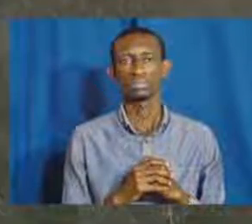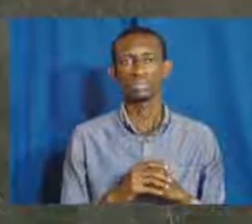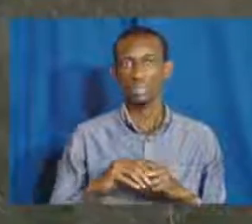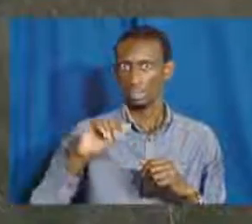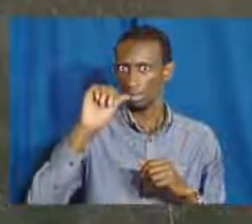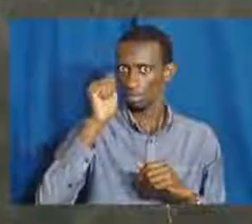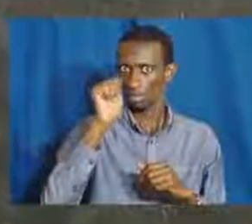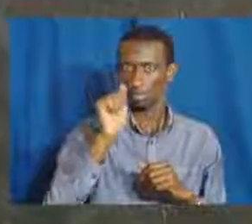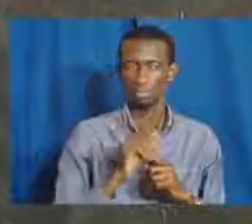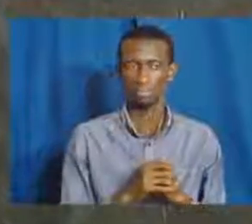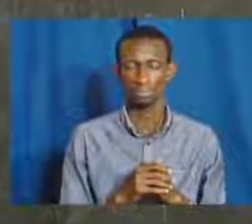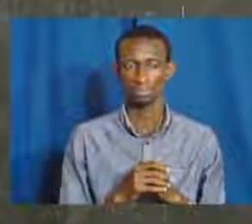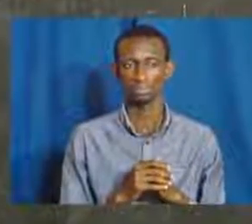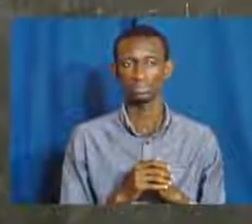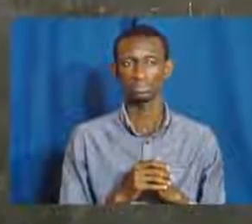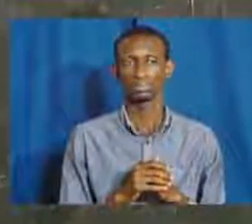A,